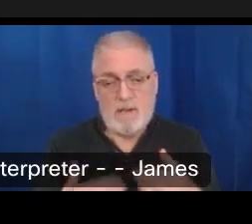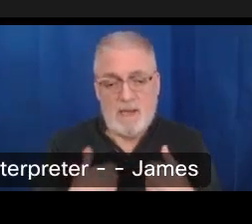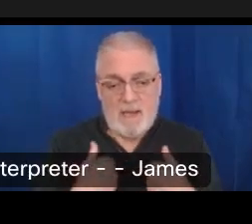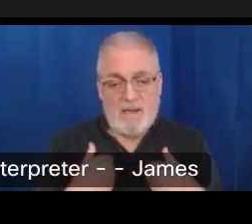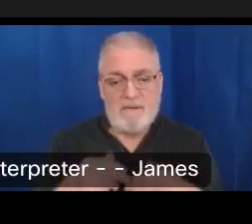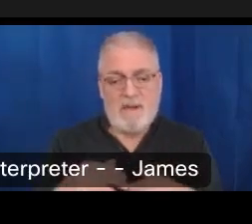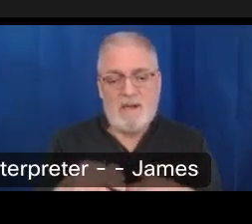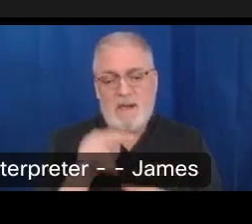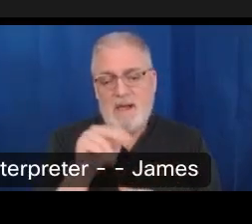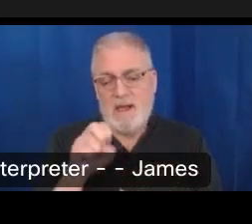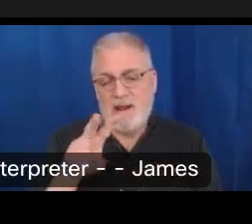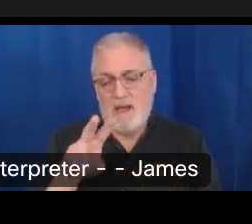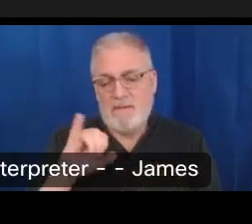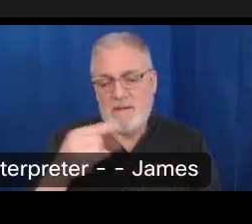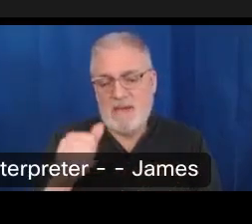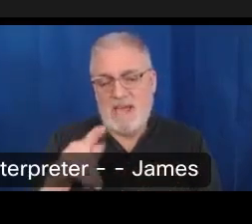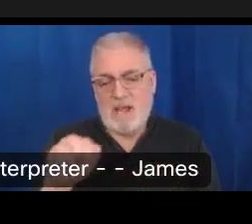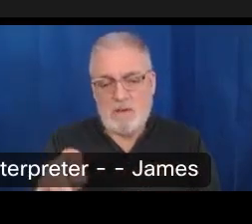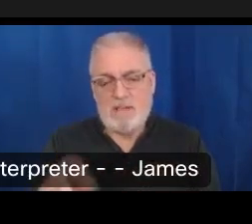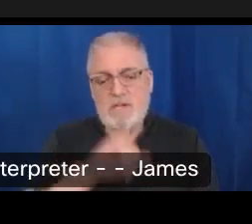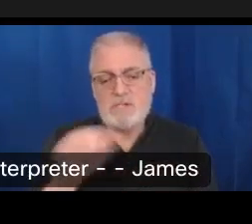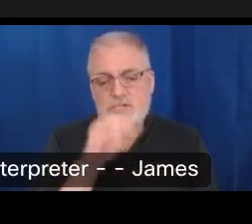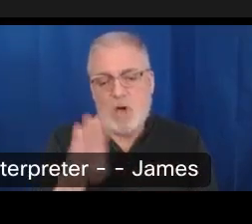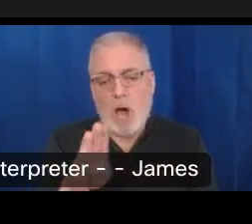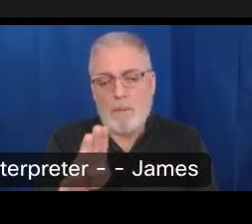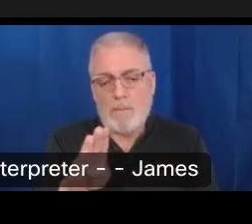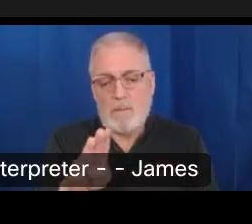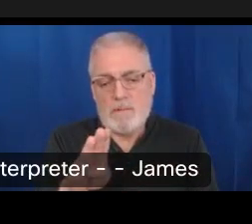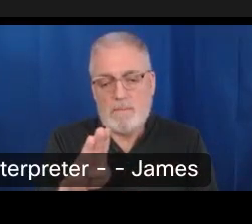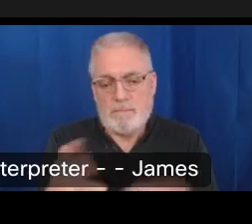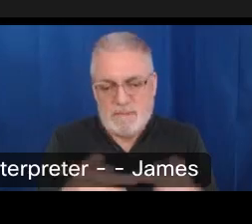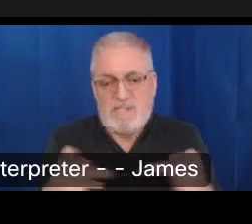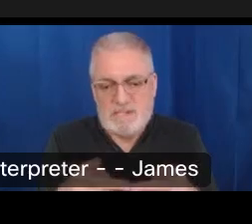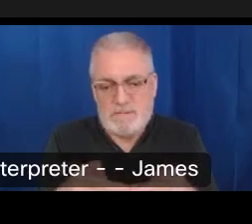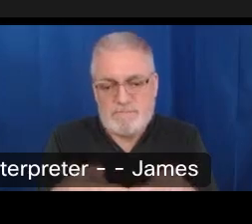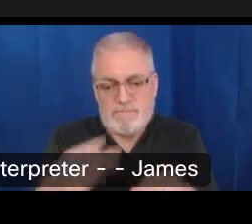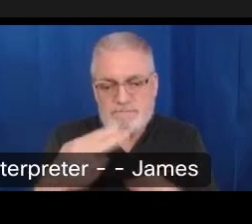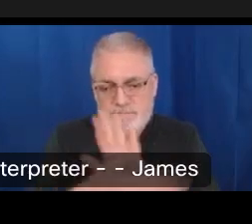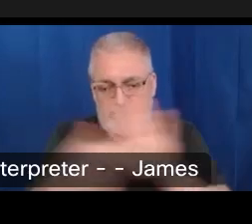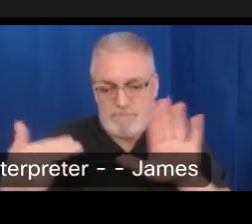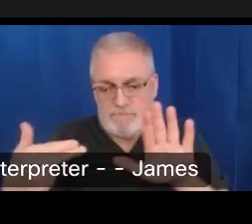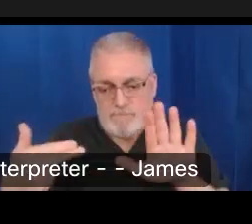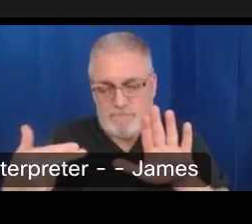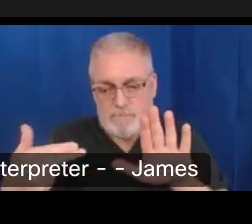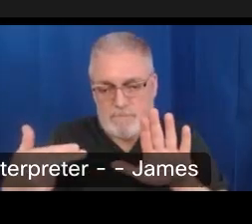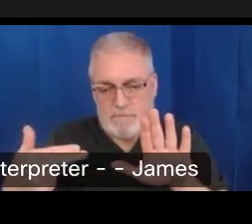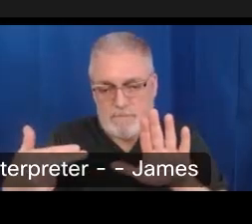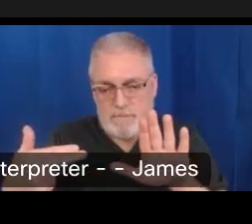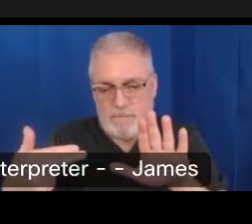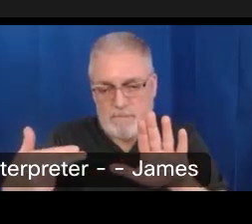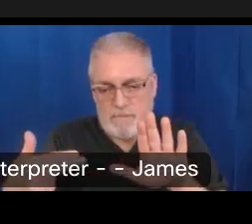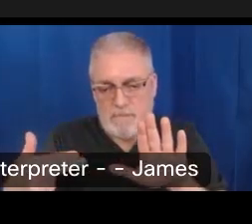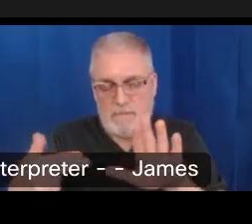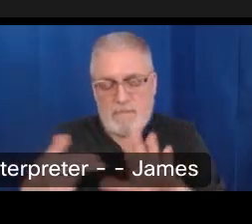designated title of positions in regular Medicaid, and there are care coordinators in the OPWDD system,